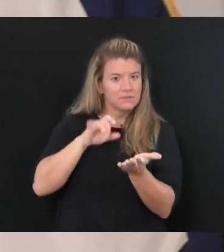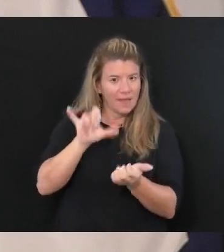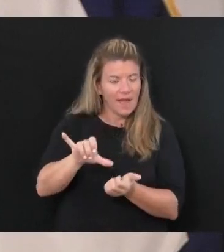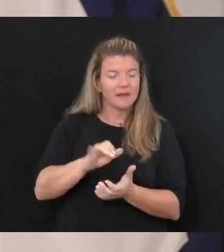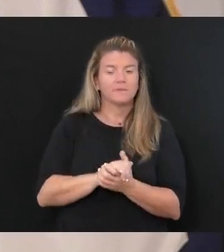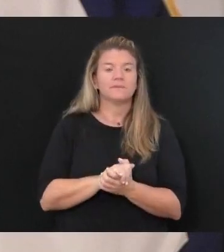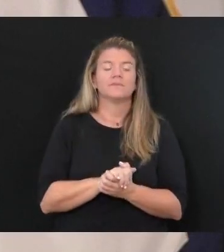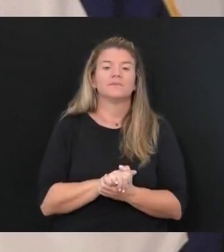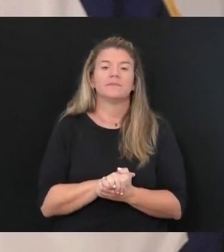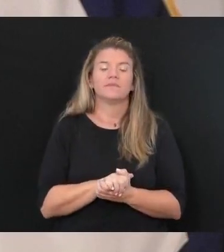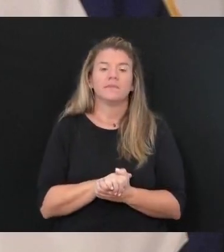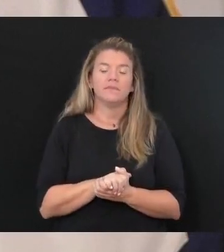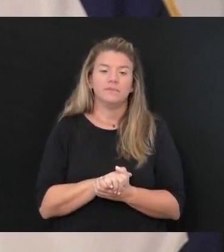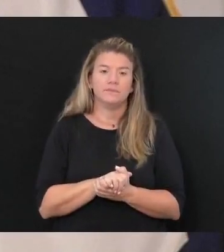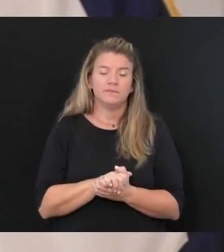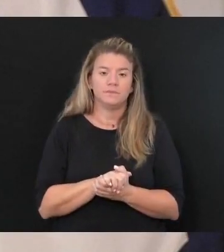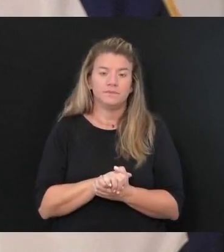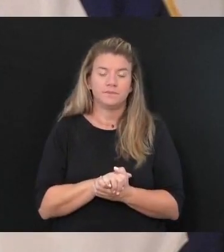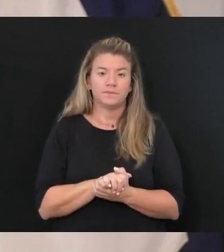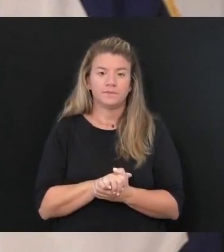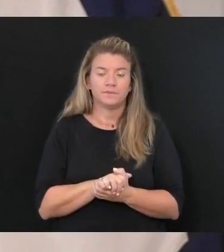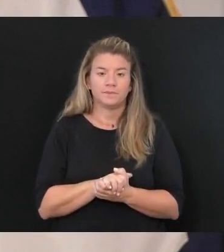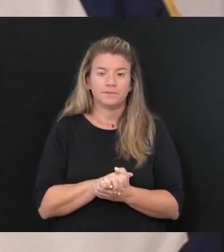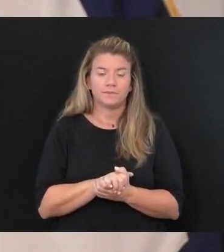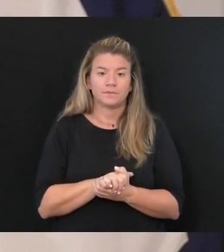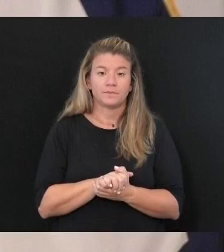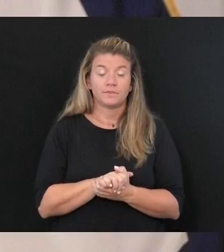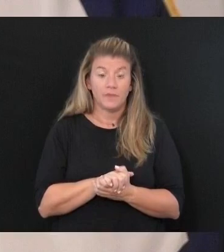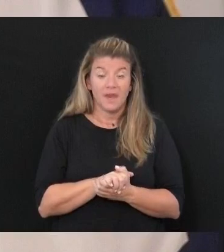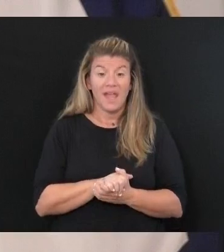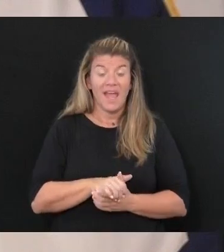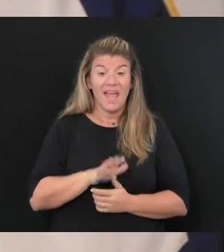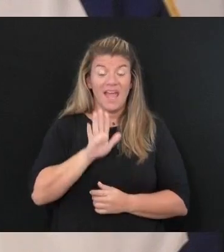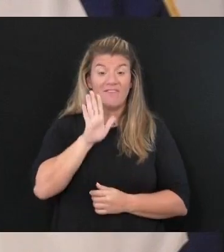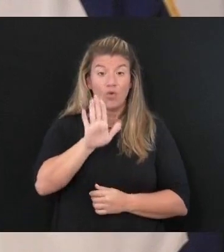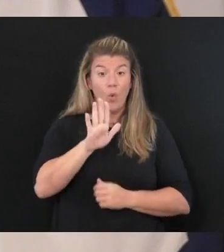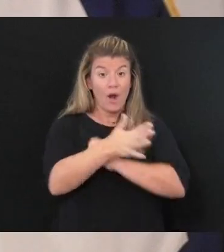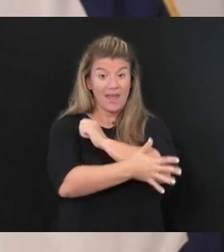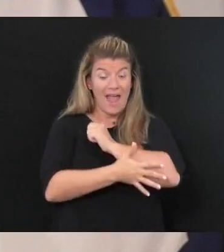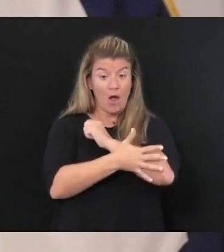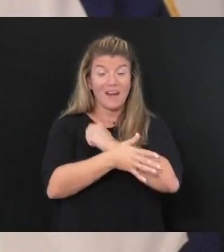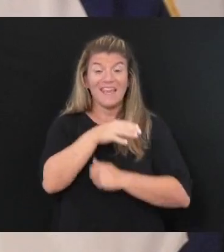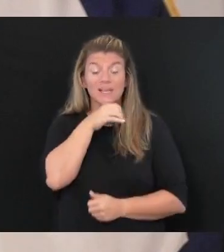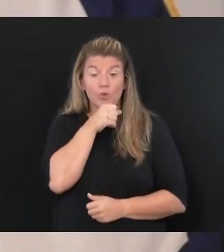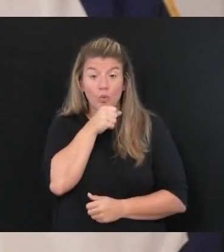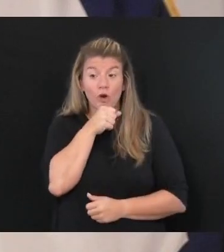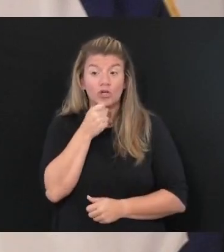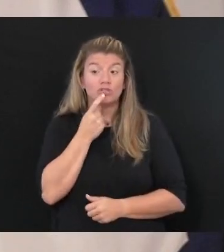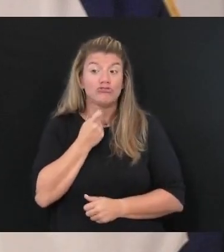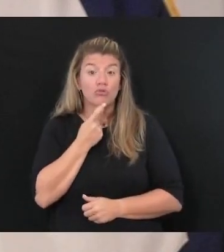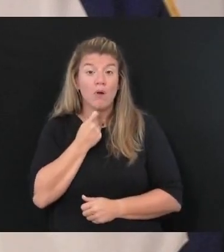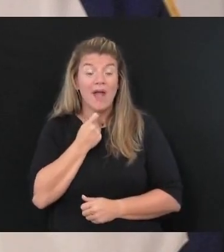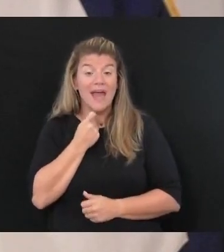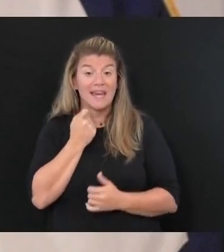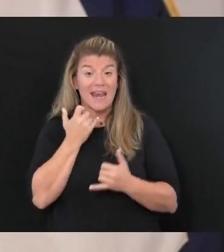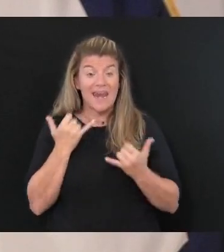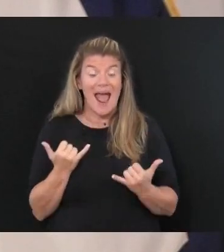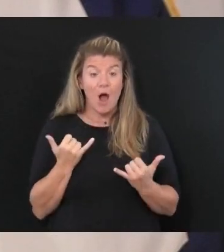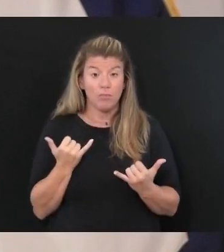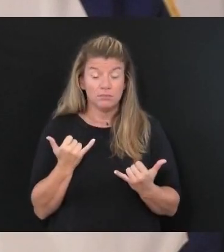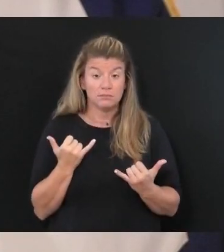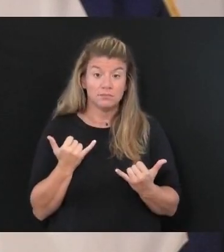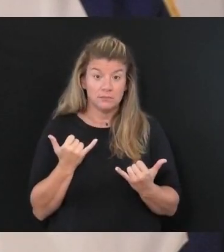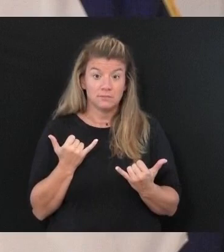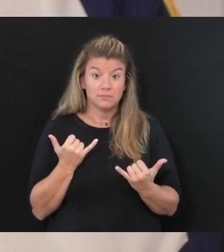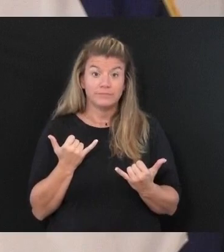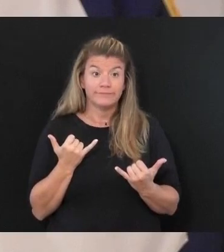From the standpoint of if you are orange or red right now, and it would happen to